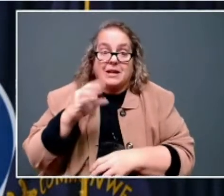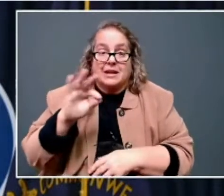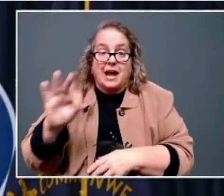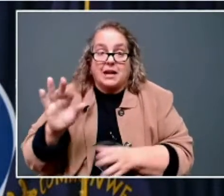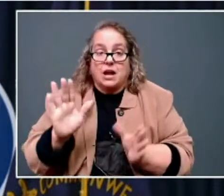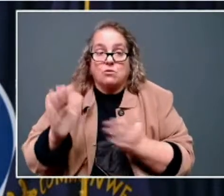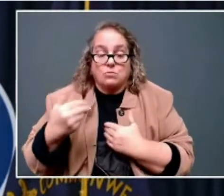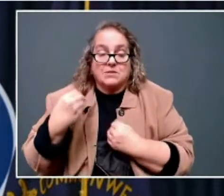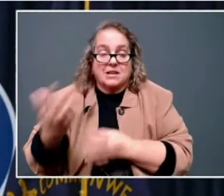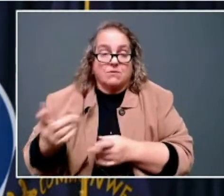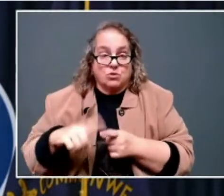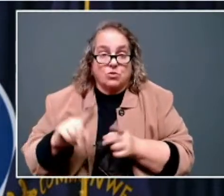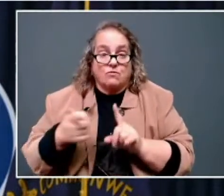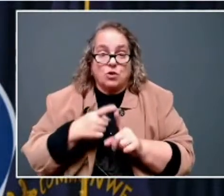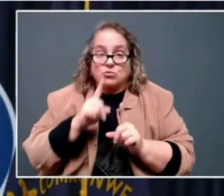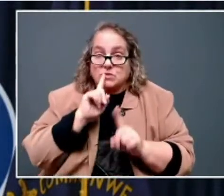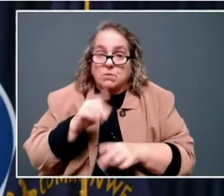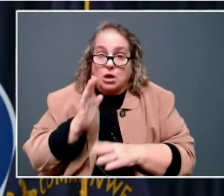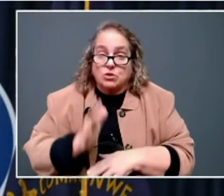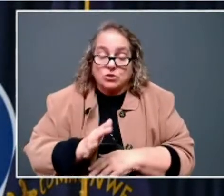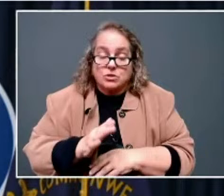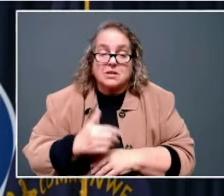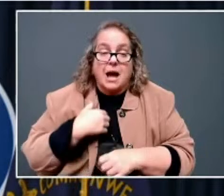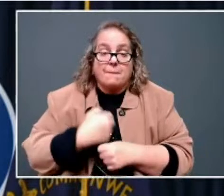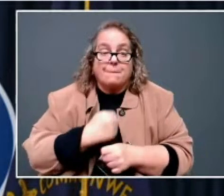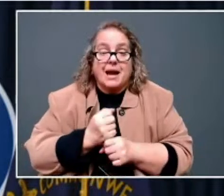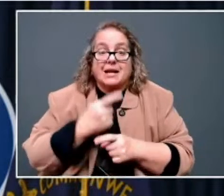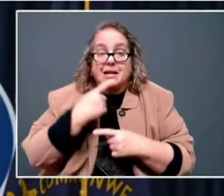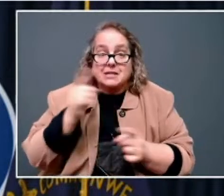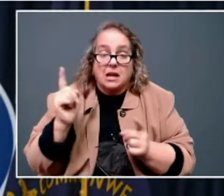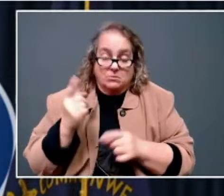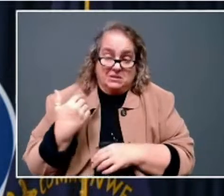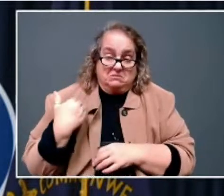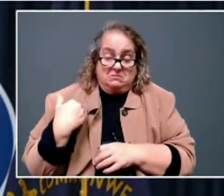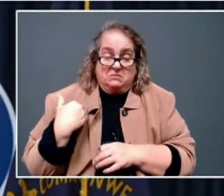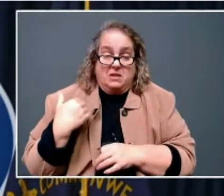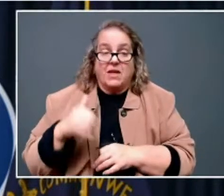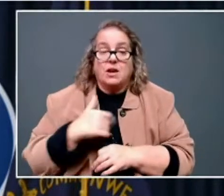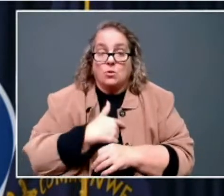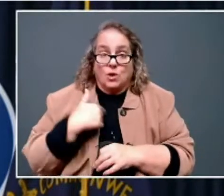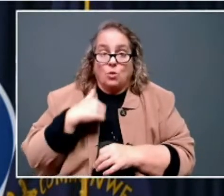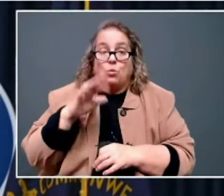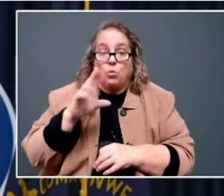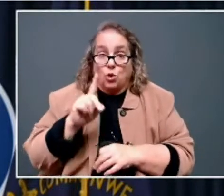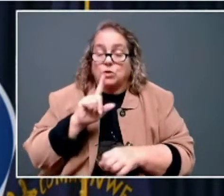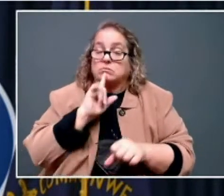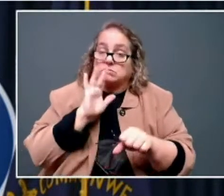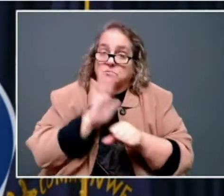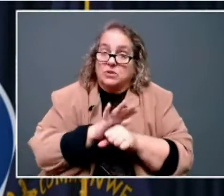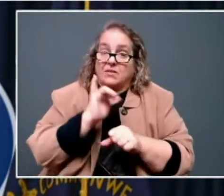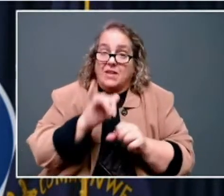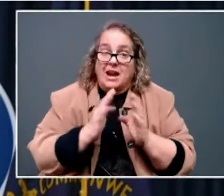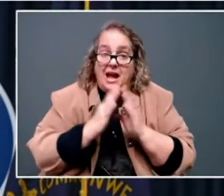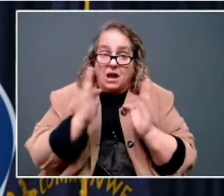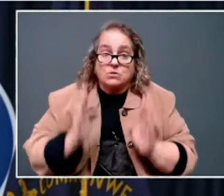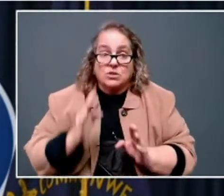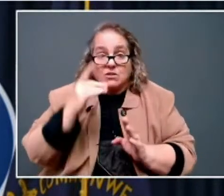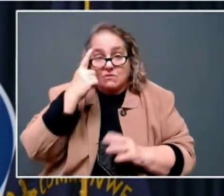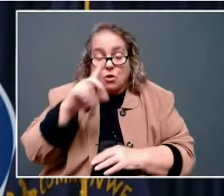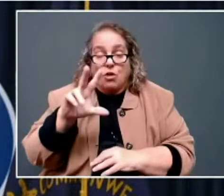first responders. I made the announcement some time ago that we would ensure that housing for 30